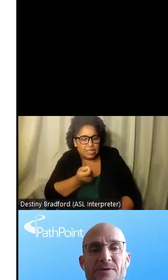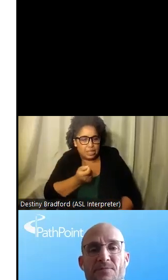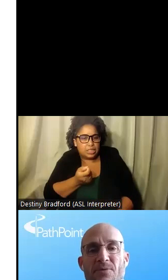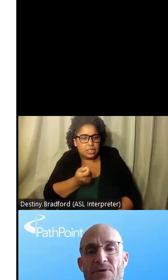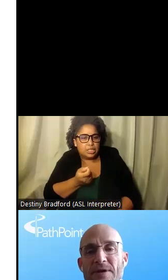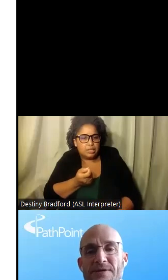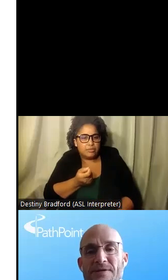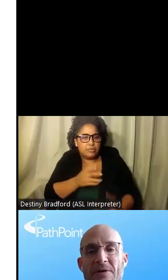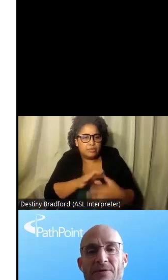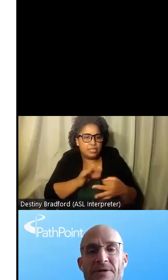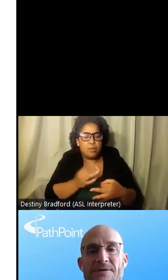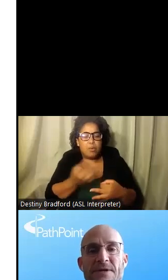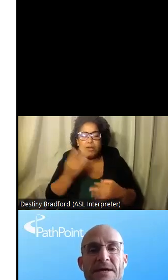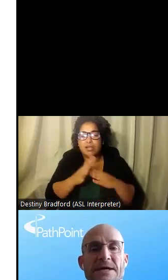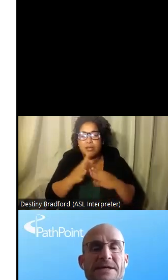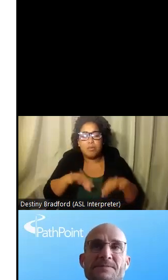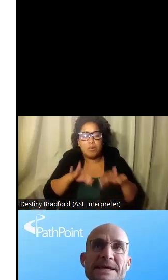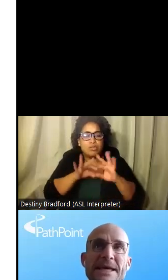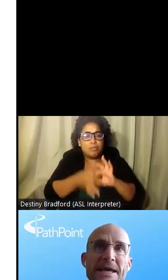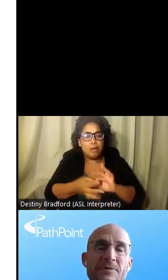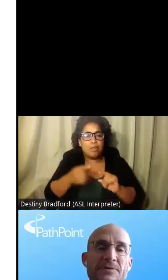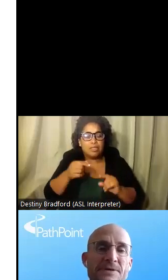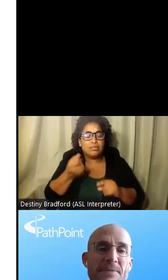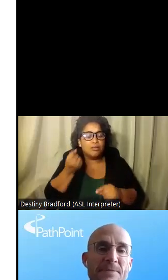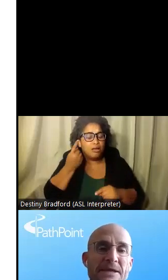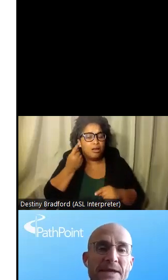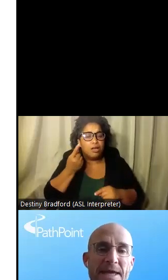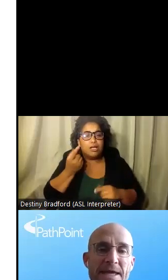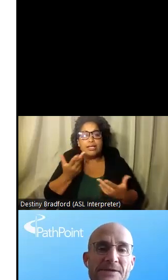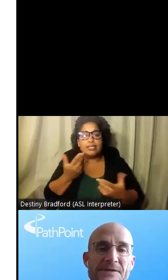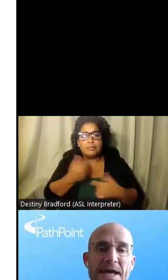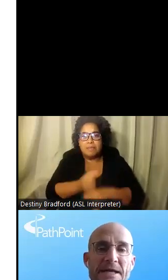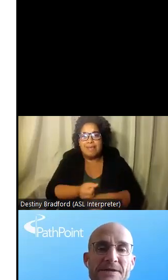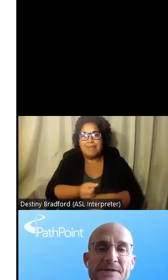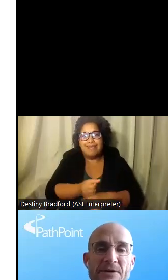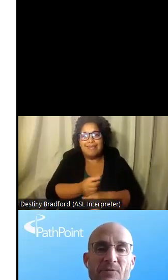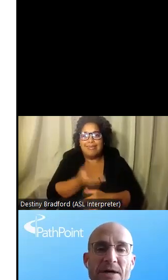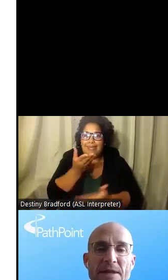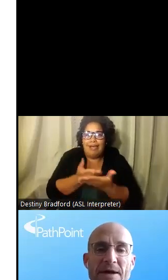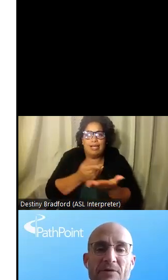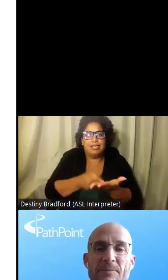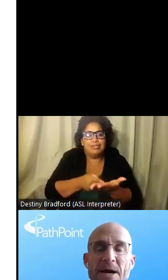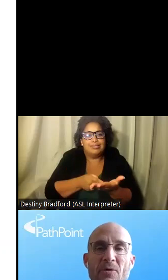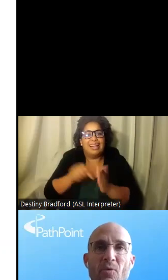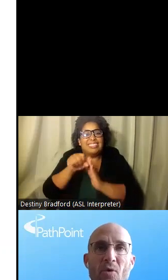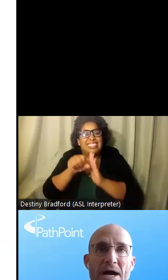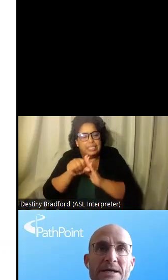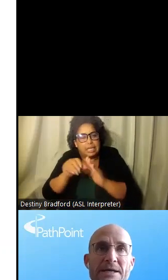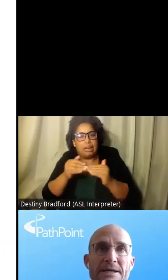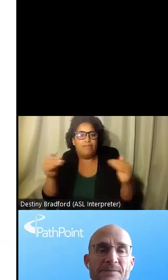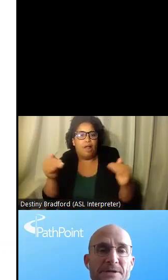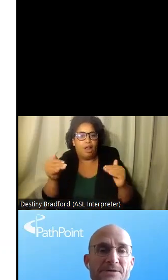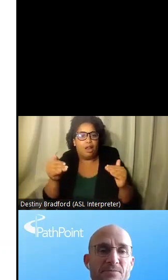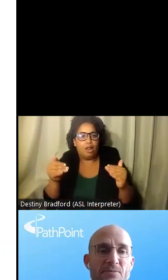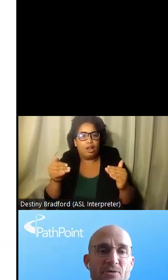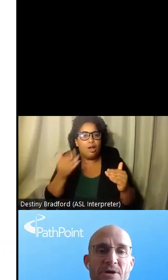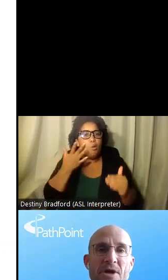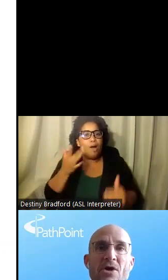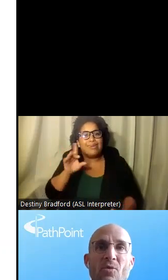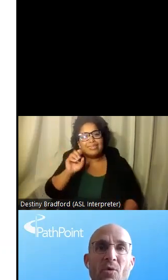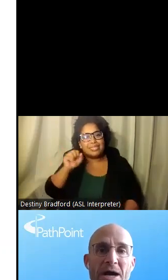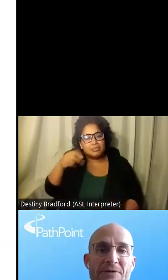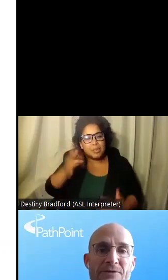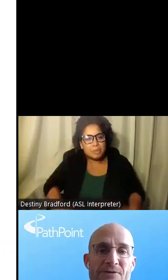one of the most important things about this is being able to make the case at a statewide level about why DSPs are